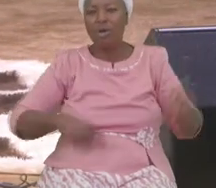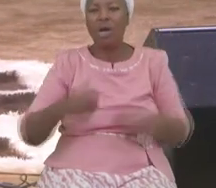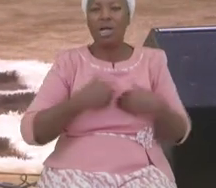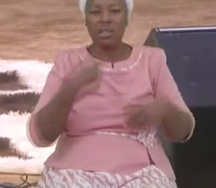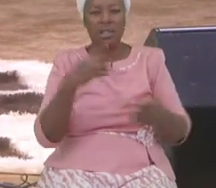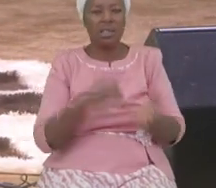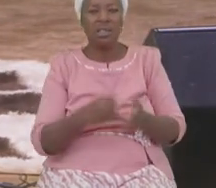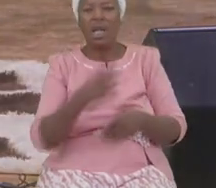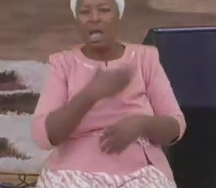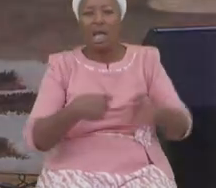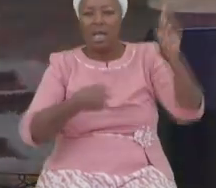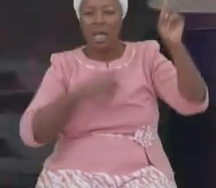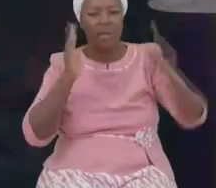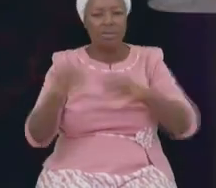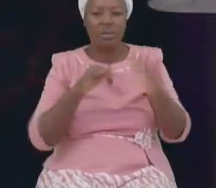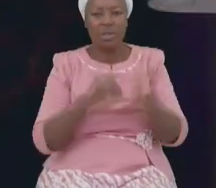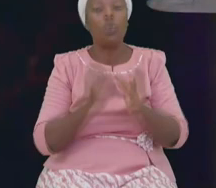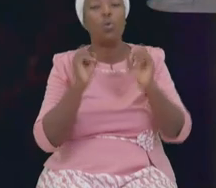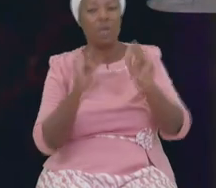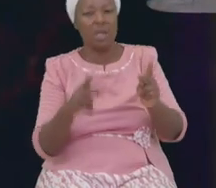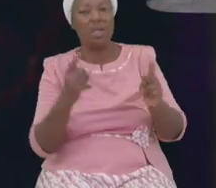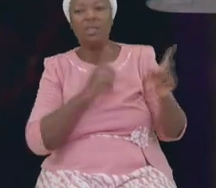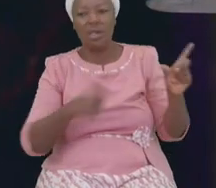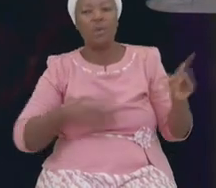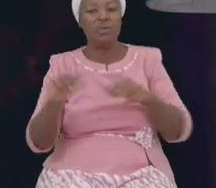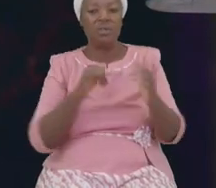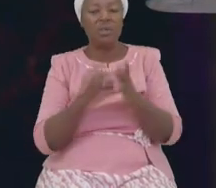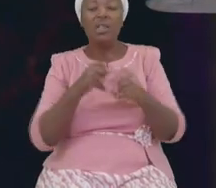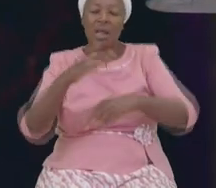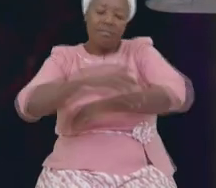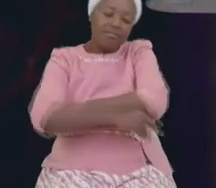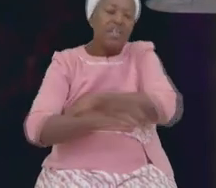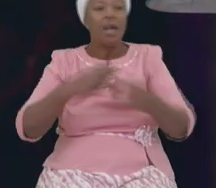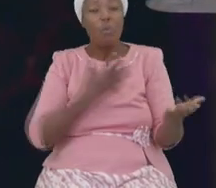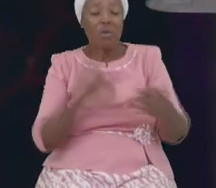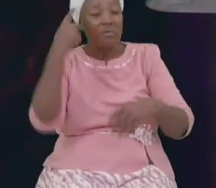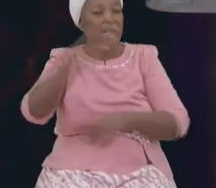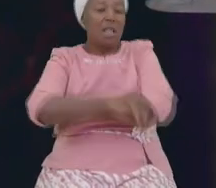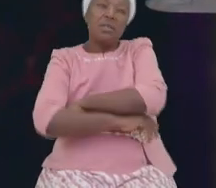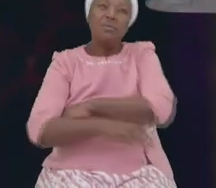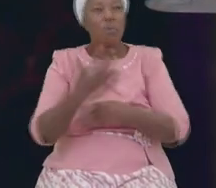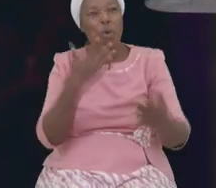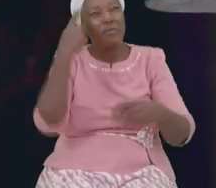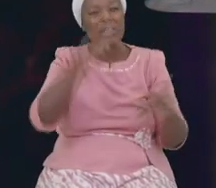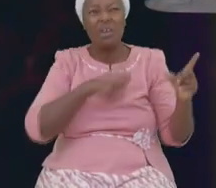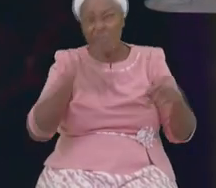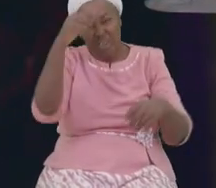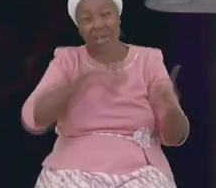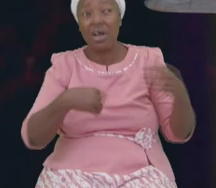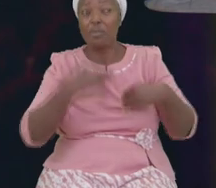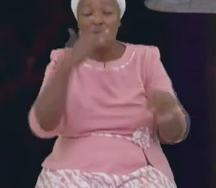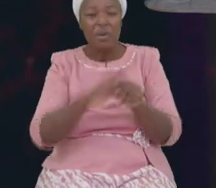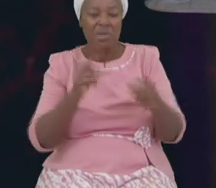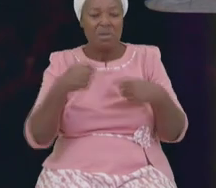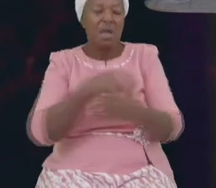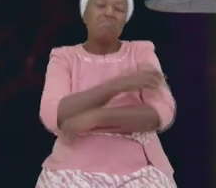spoken it, and I will do it. Okay, the Lord will do it. I fold my hand. I say, God, I'm waiting. You